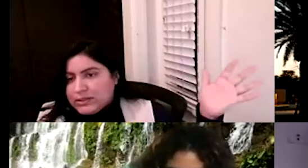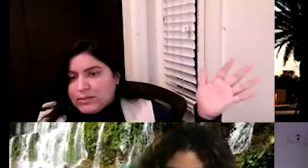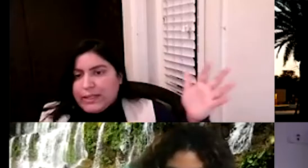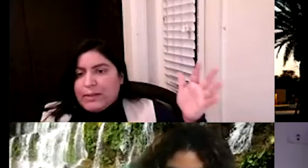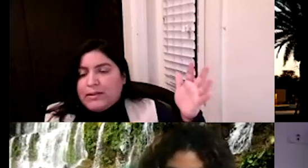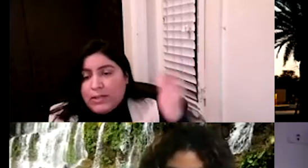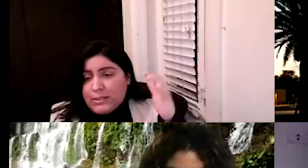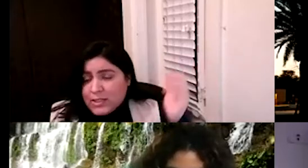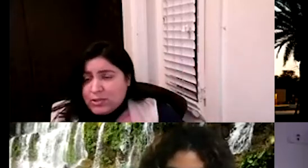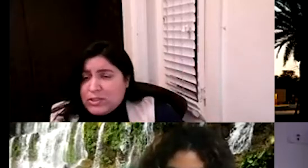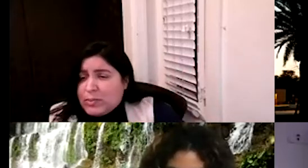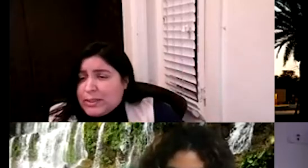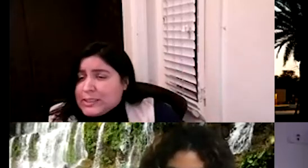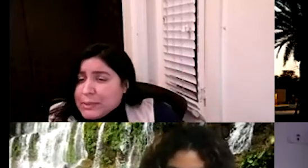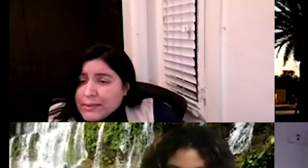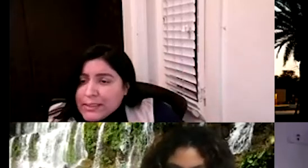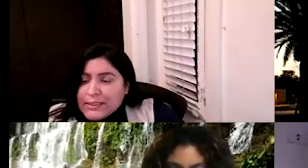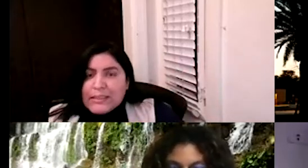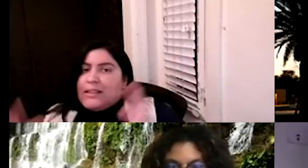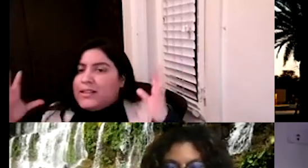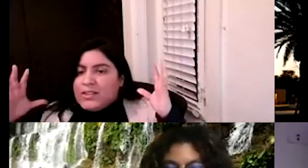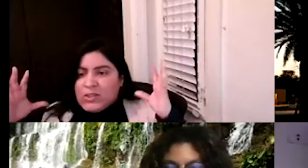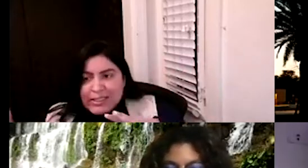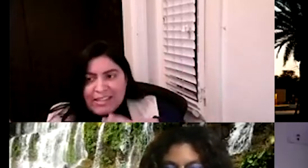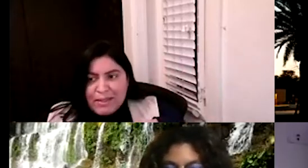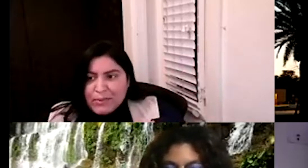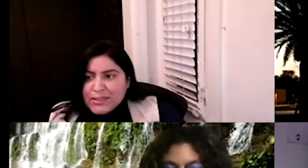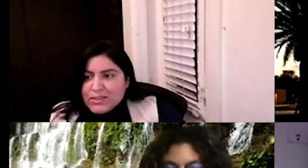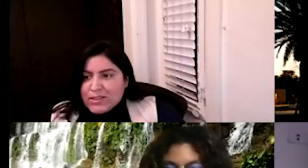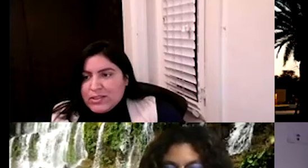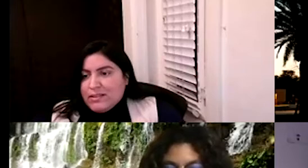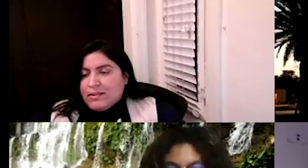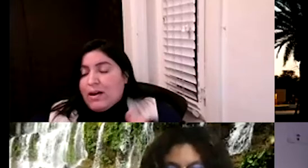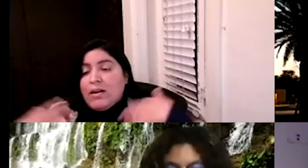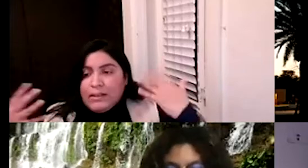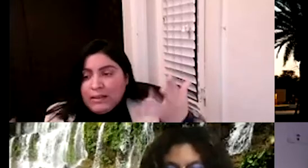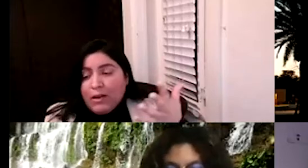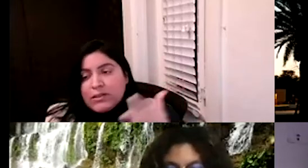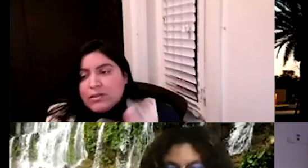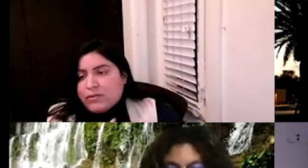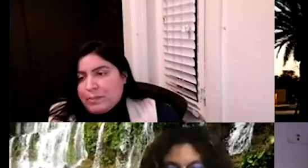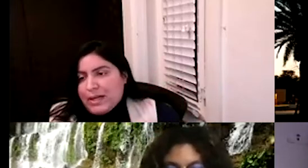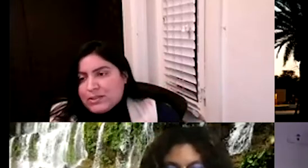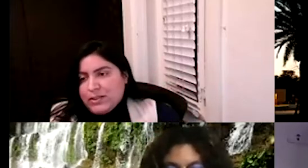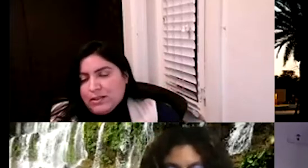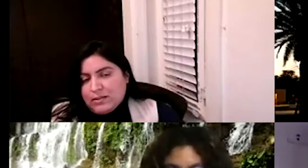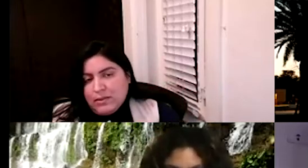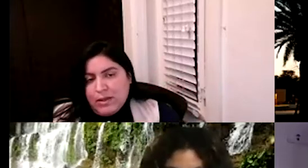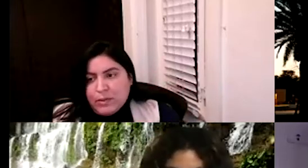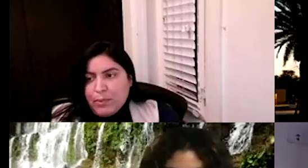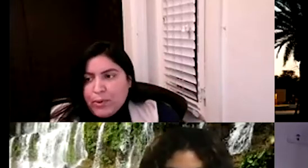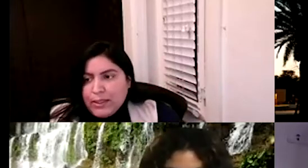of students, right, about the transnational Central American experience, do academic research, and also for the past 2